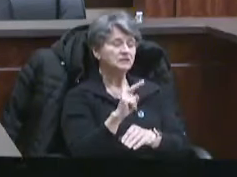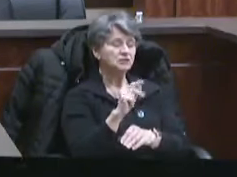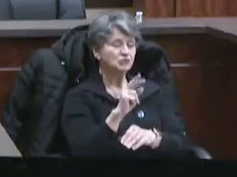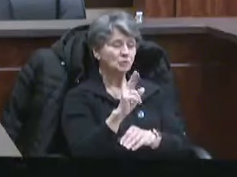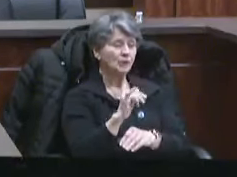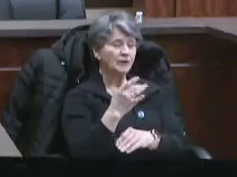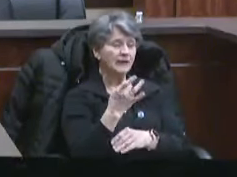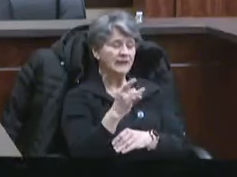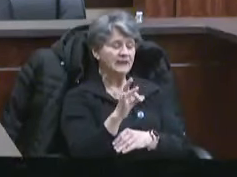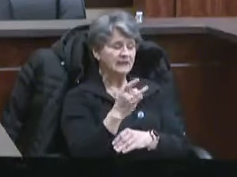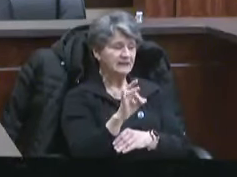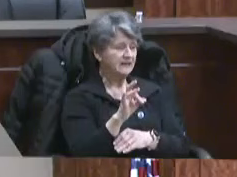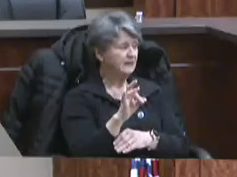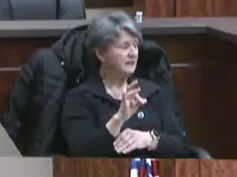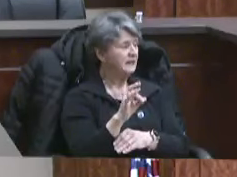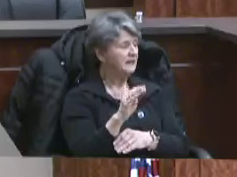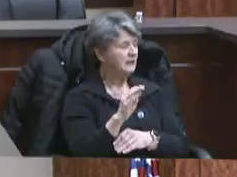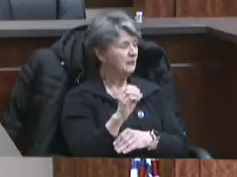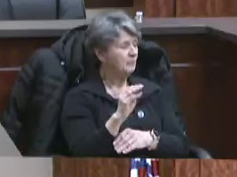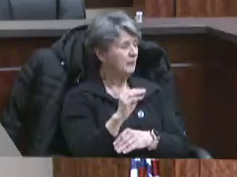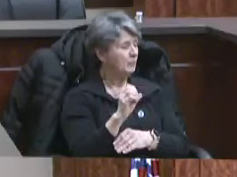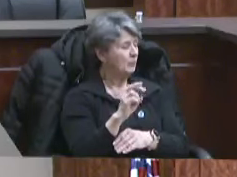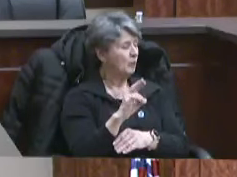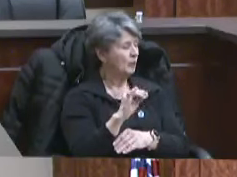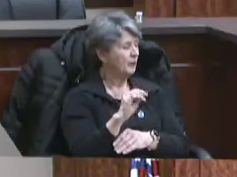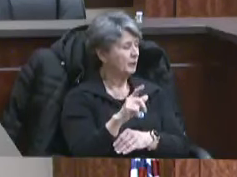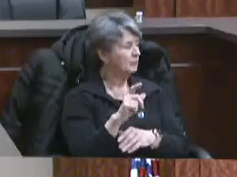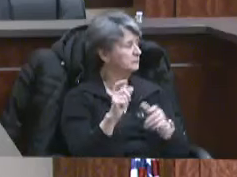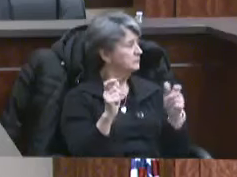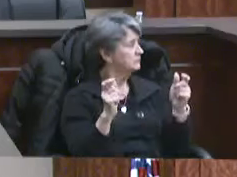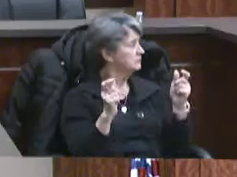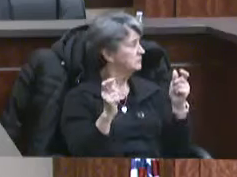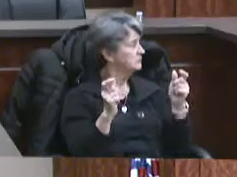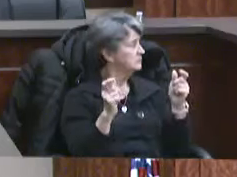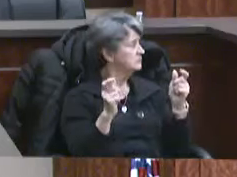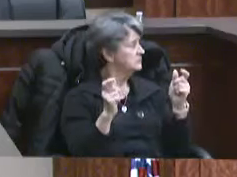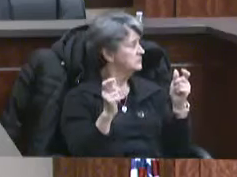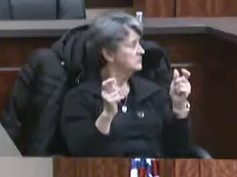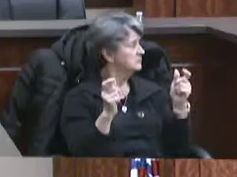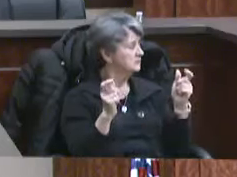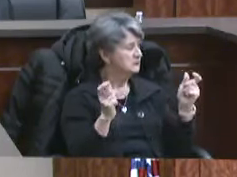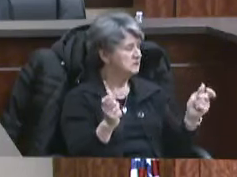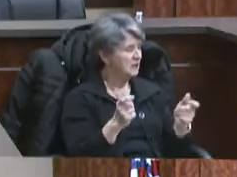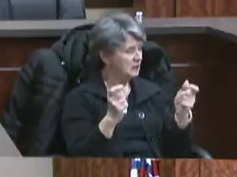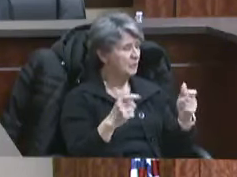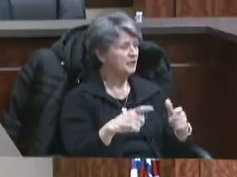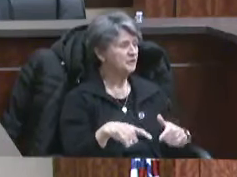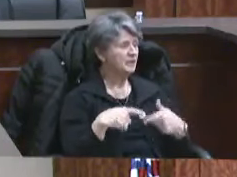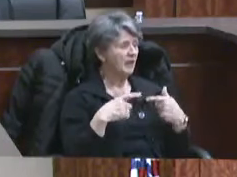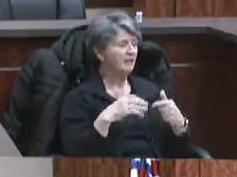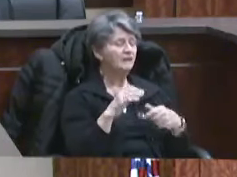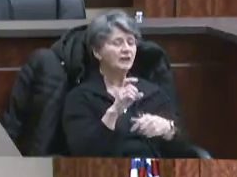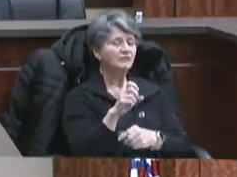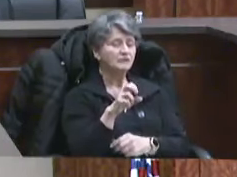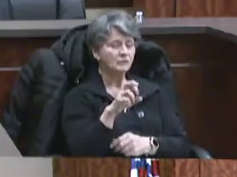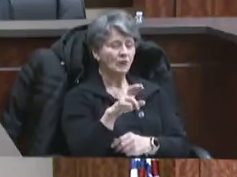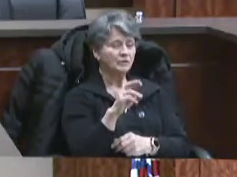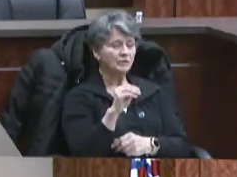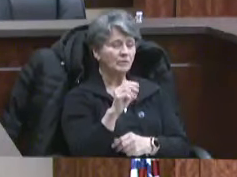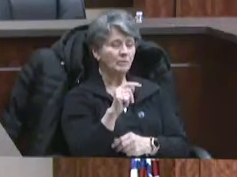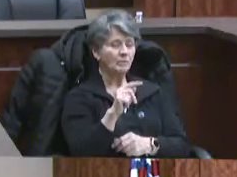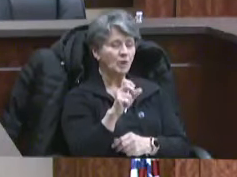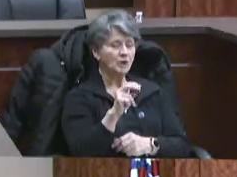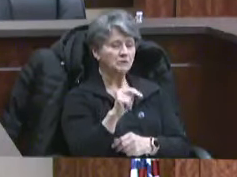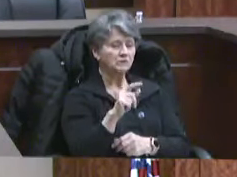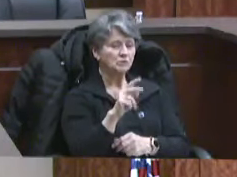the Memorial Reef Memorial Celebration of the Life of Dr. Martin Luther King will be here at 4 p.m.